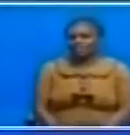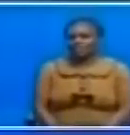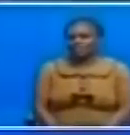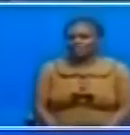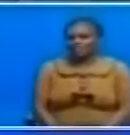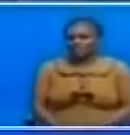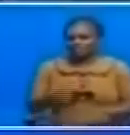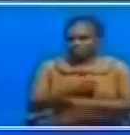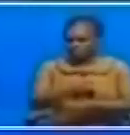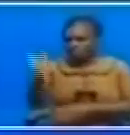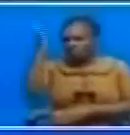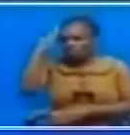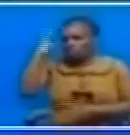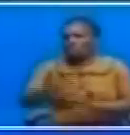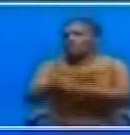The disruption is familiar